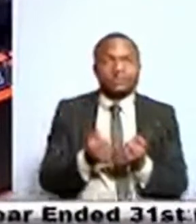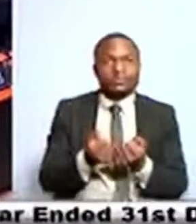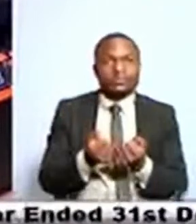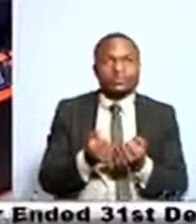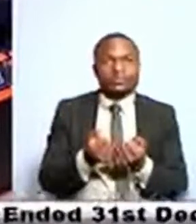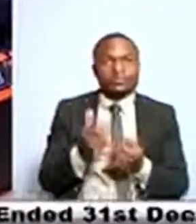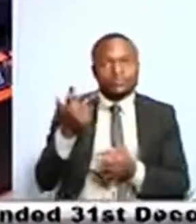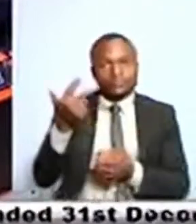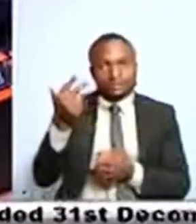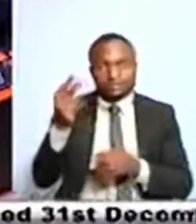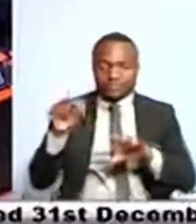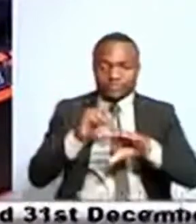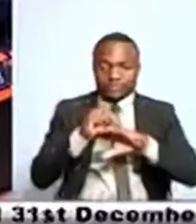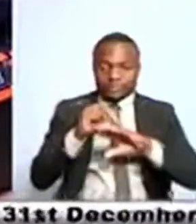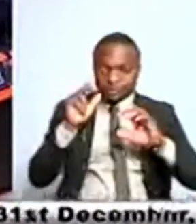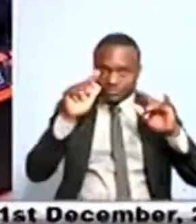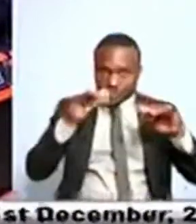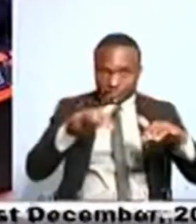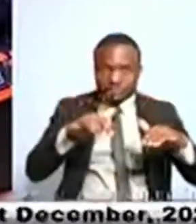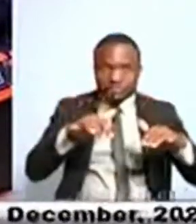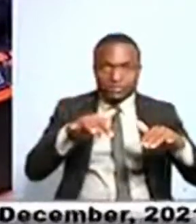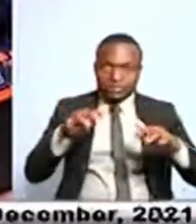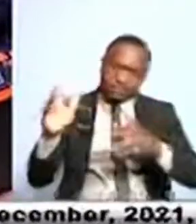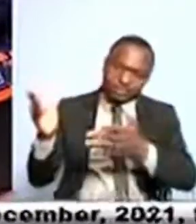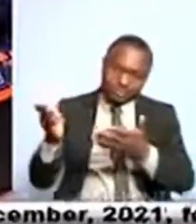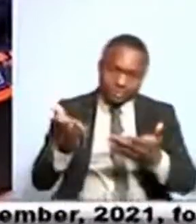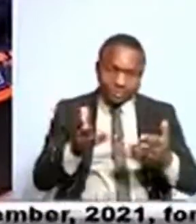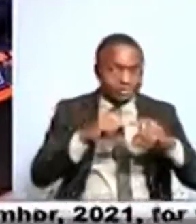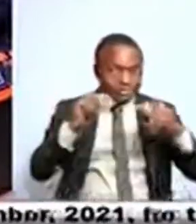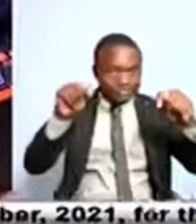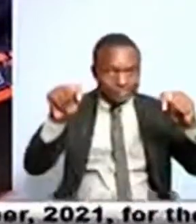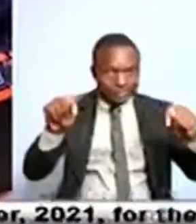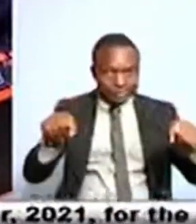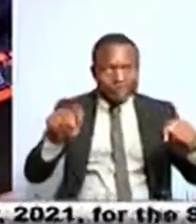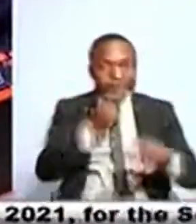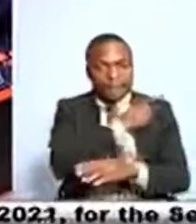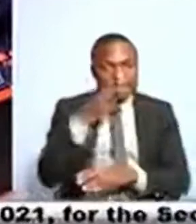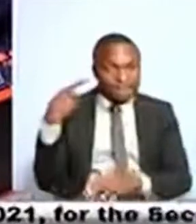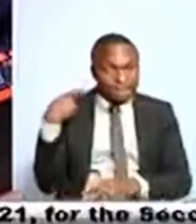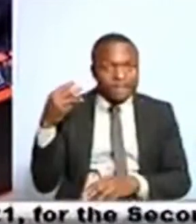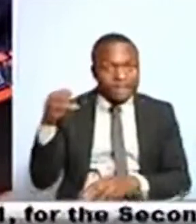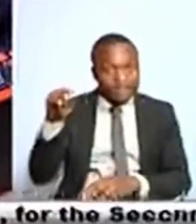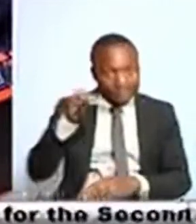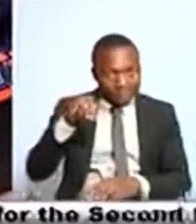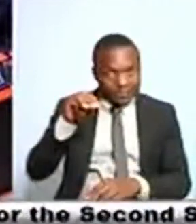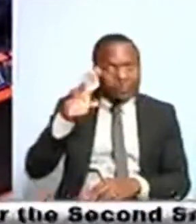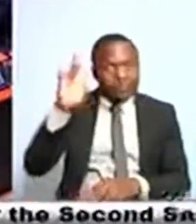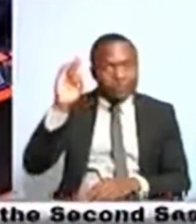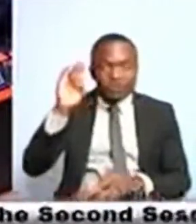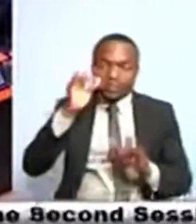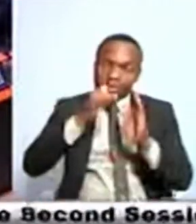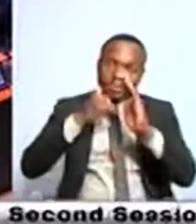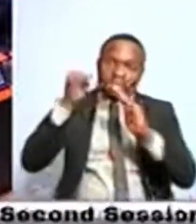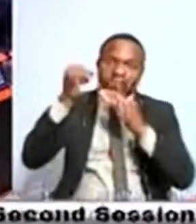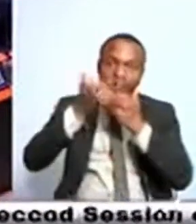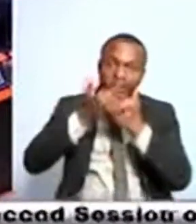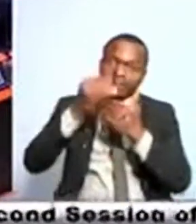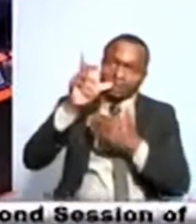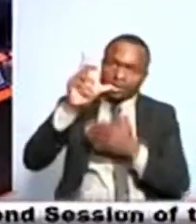of the 13th National Assembly, laid on the table of the House on Monday, 17th July